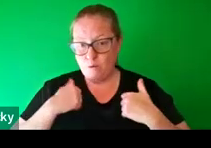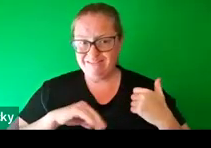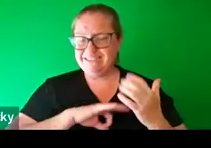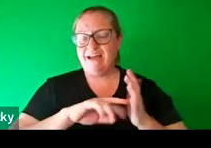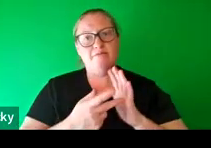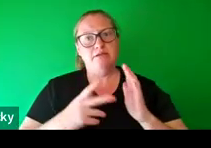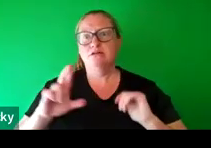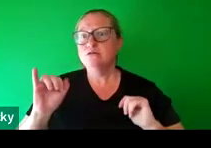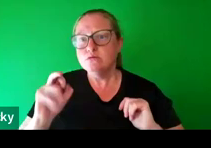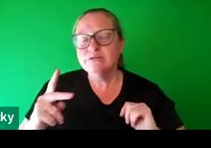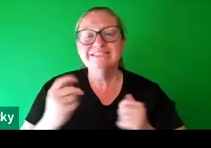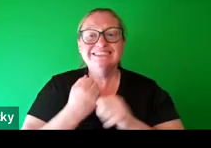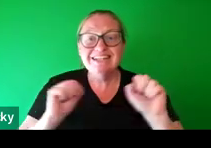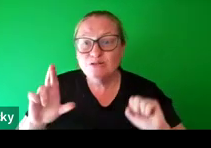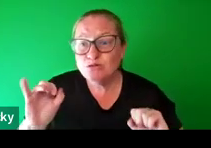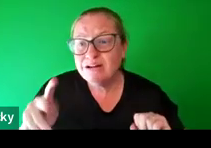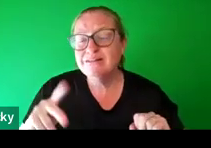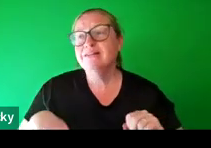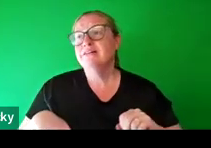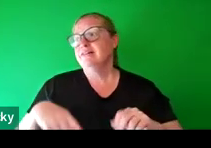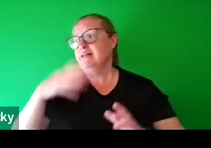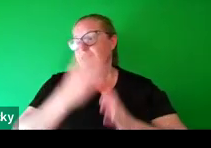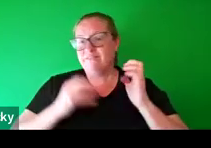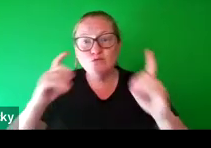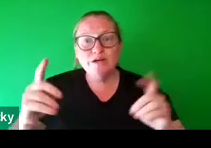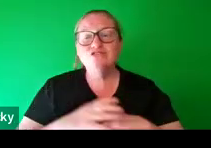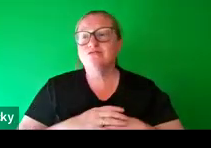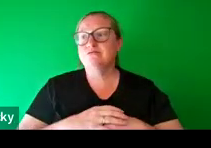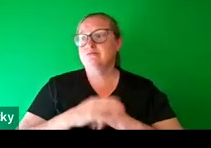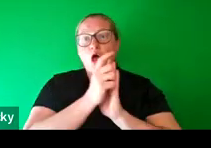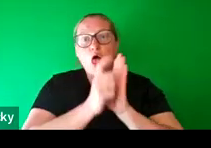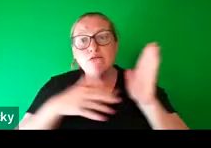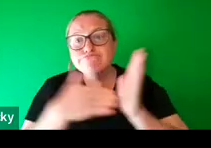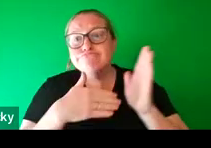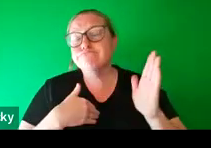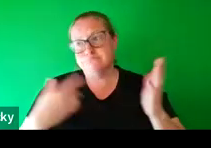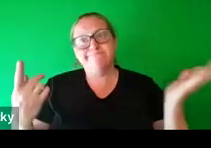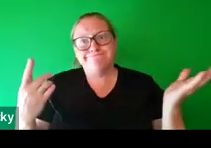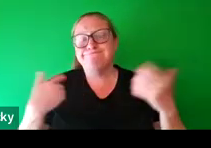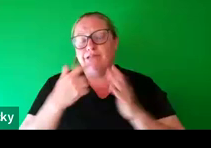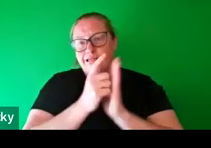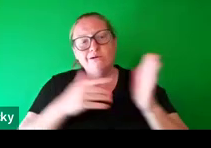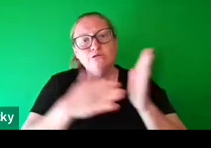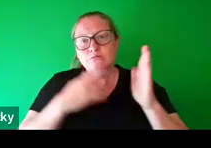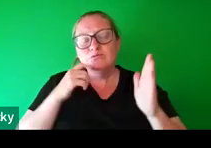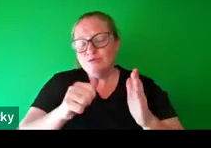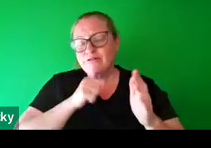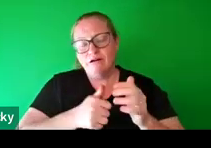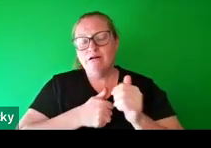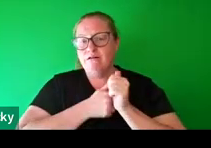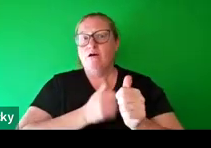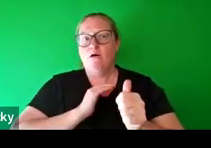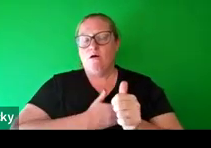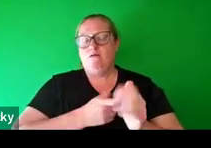to students, you know, lack of educational attainment, lawsuits, it opens us to lawsuits for not meeting our compliance mandates. Where would